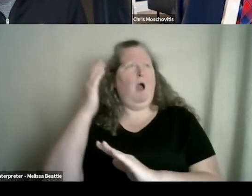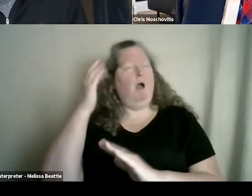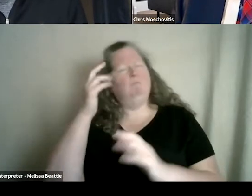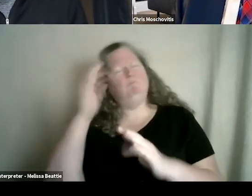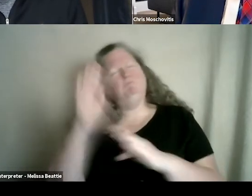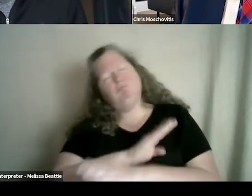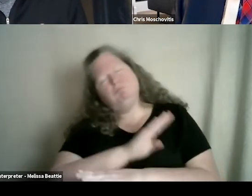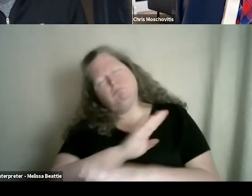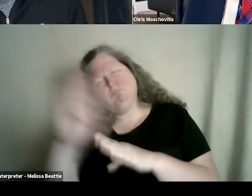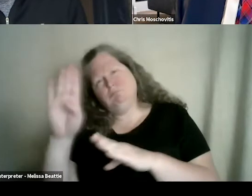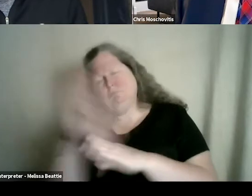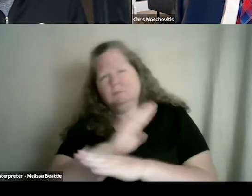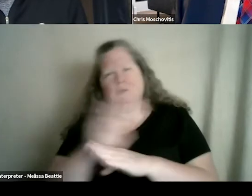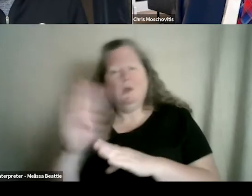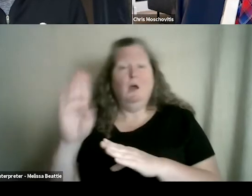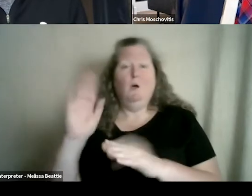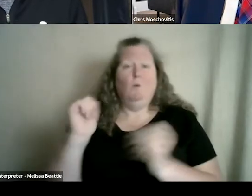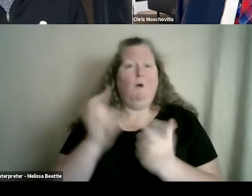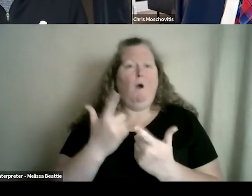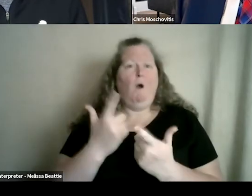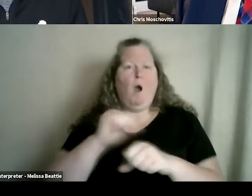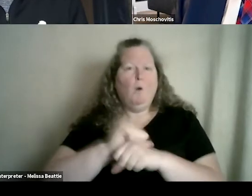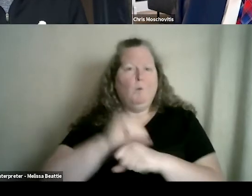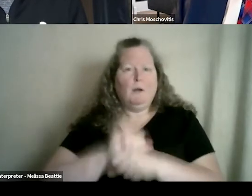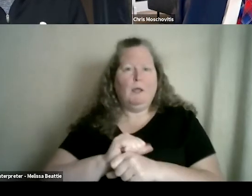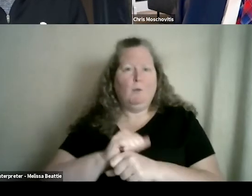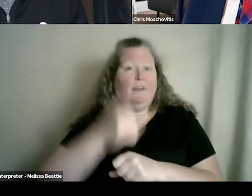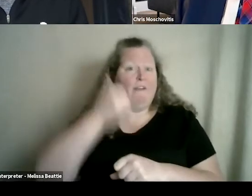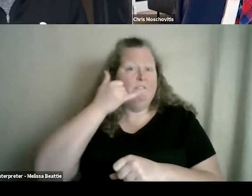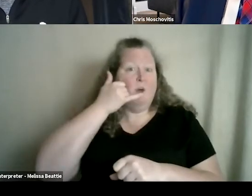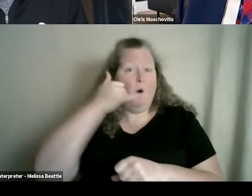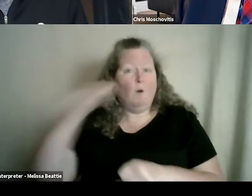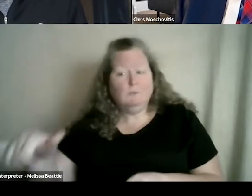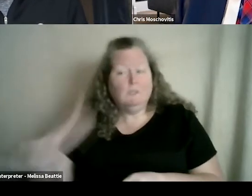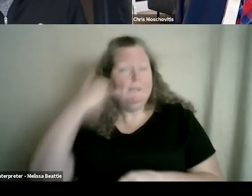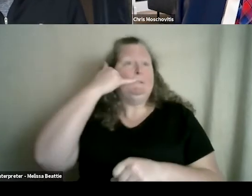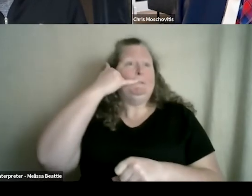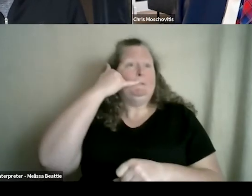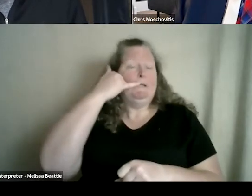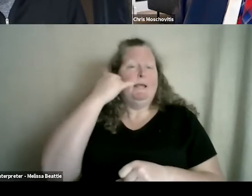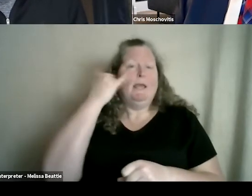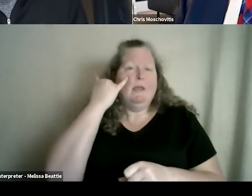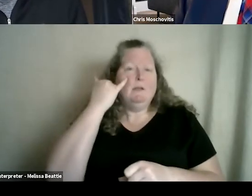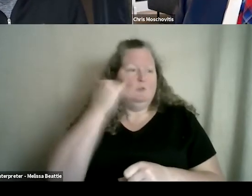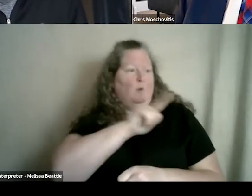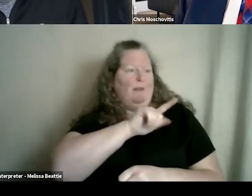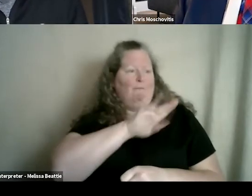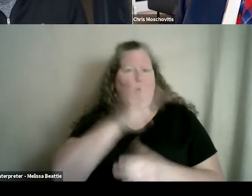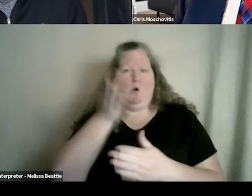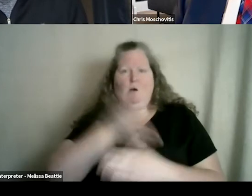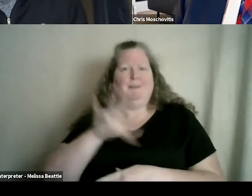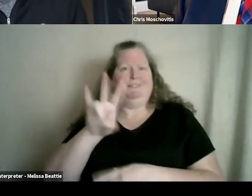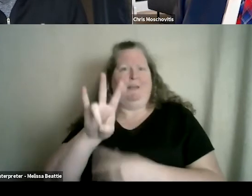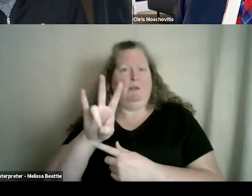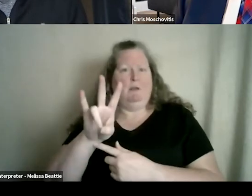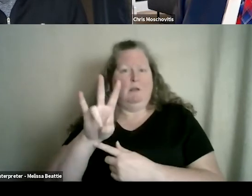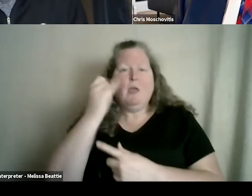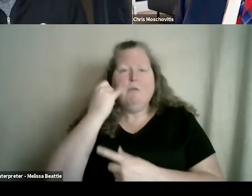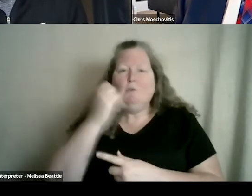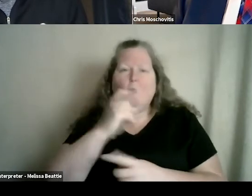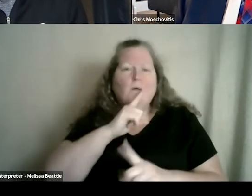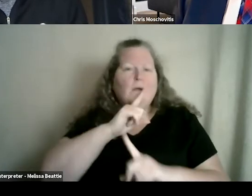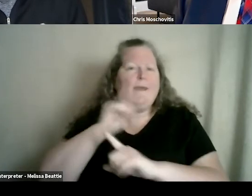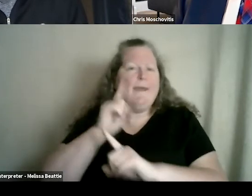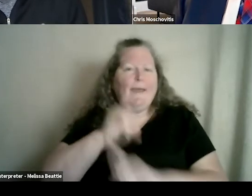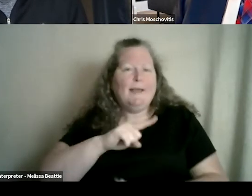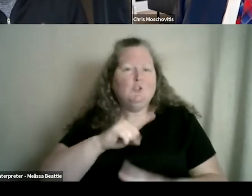with a phone next to our head 24/7. If you don't answer the email from the boss, you know, our life has really